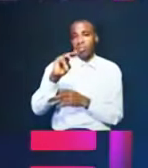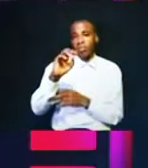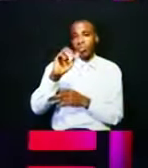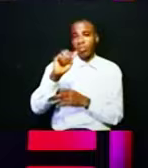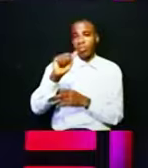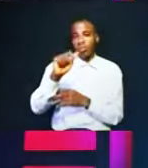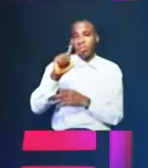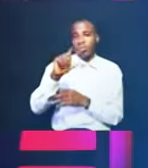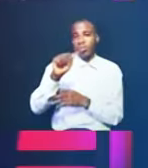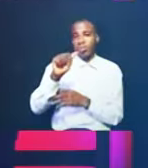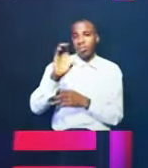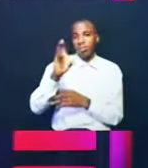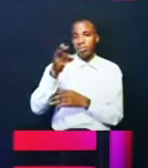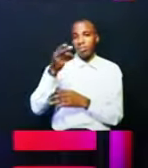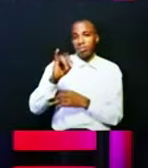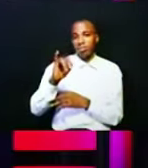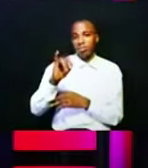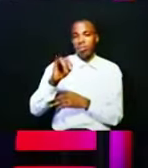is a